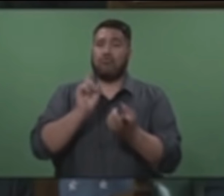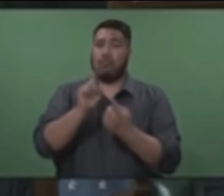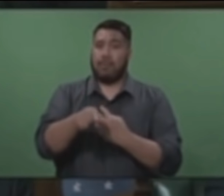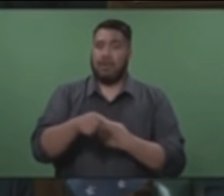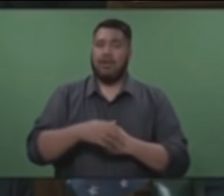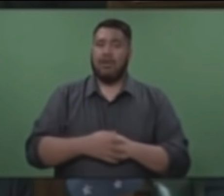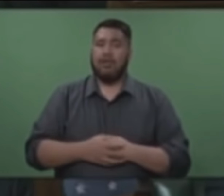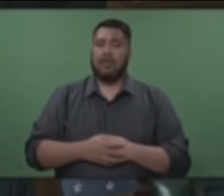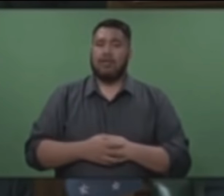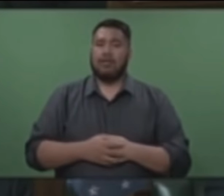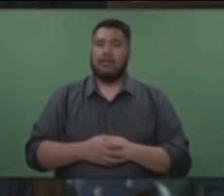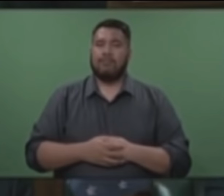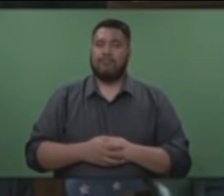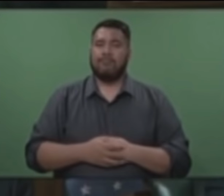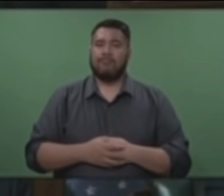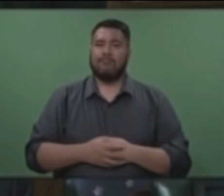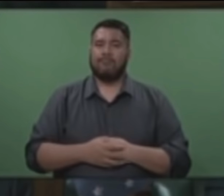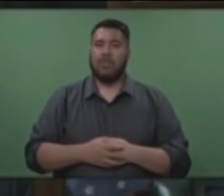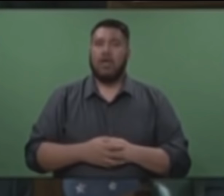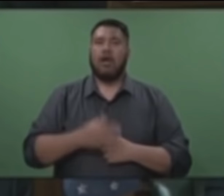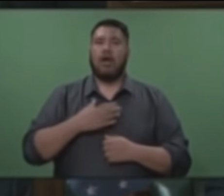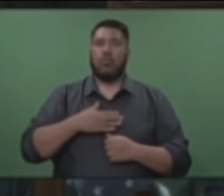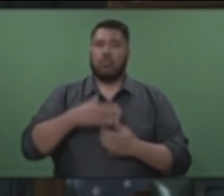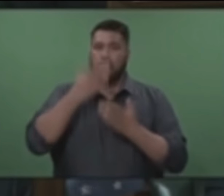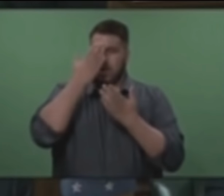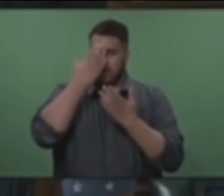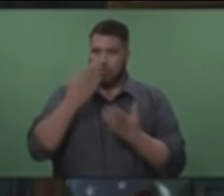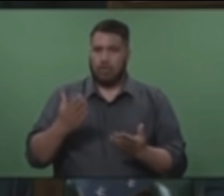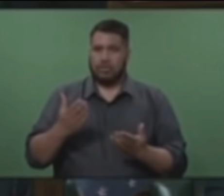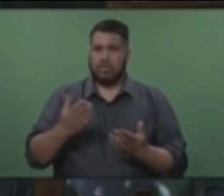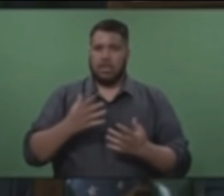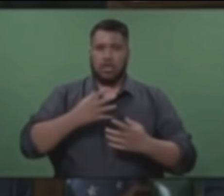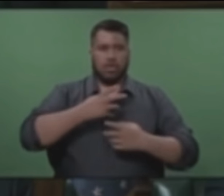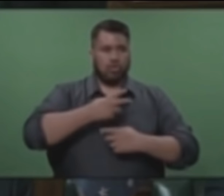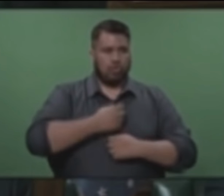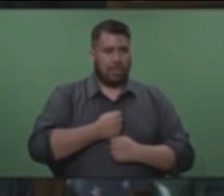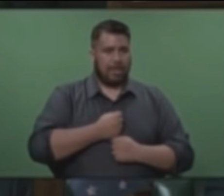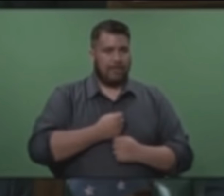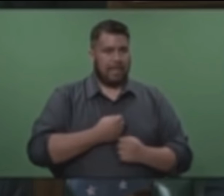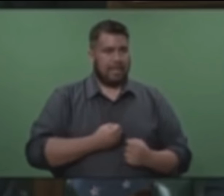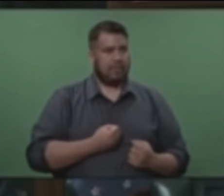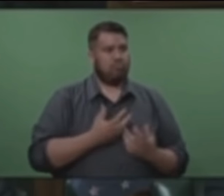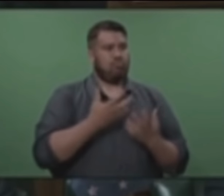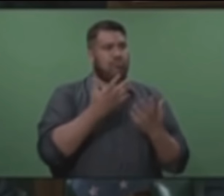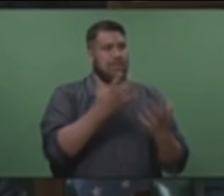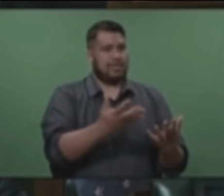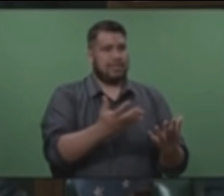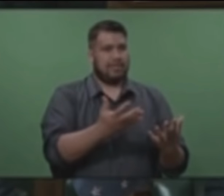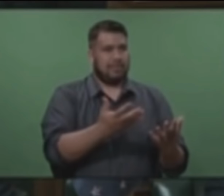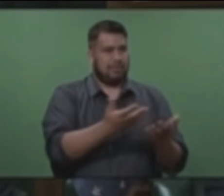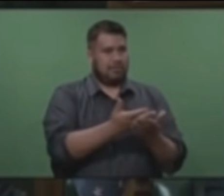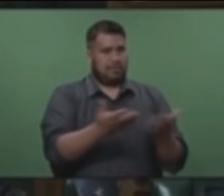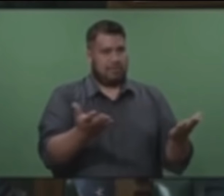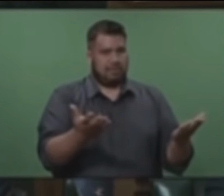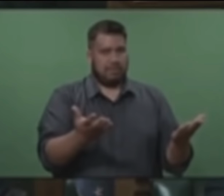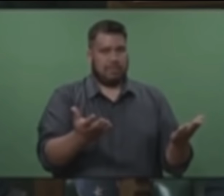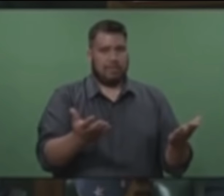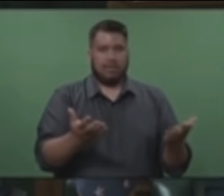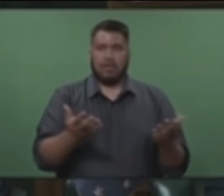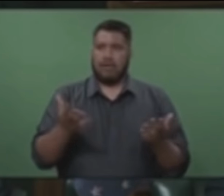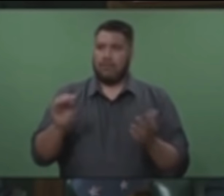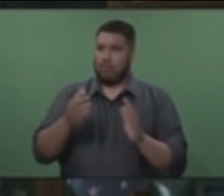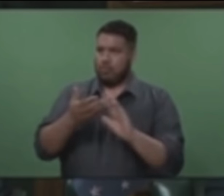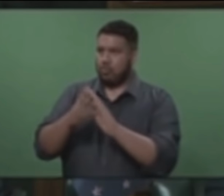this House. I acknowledge the grief that has been expressed directly and on behalf of communities, and